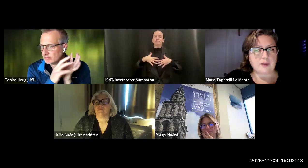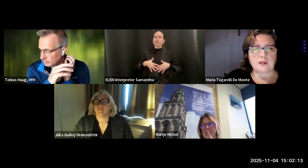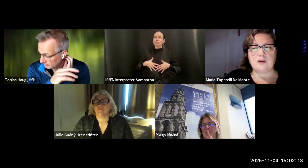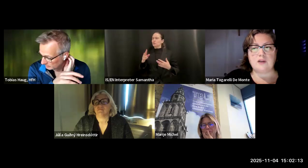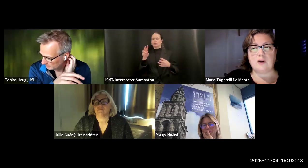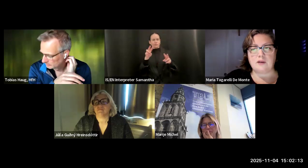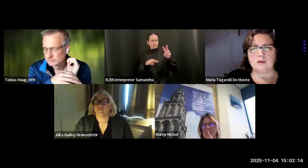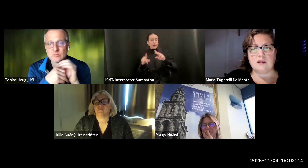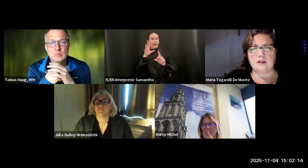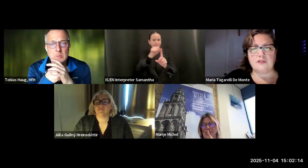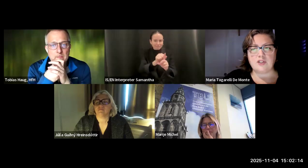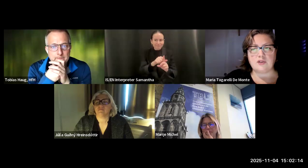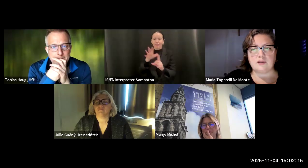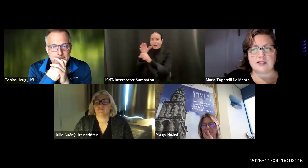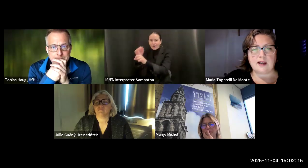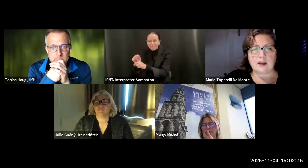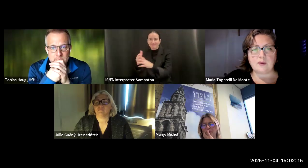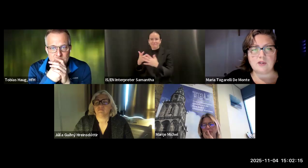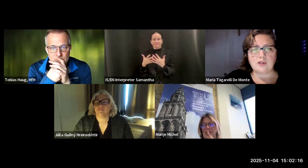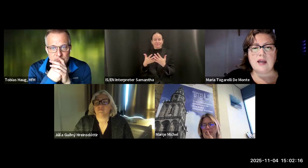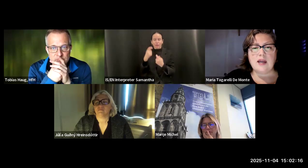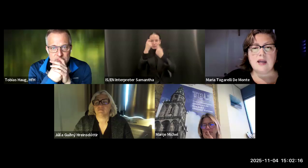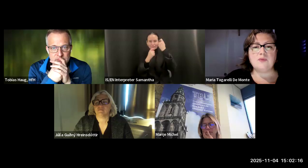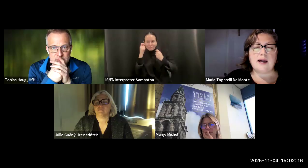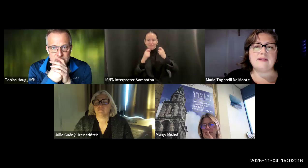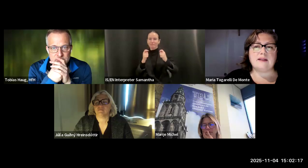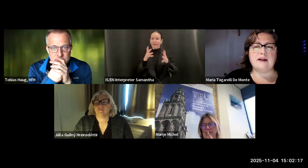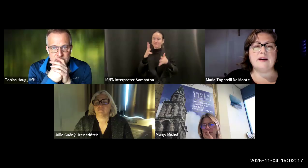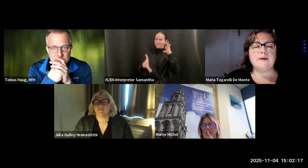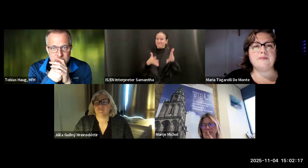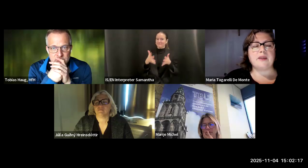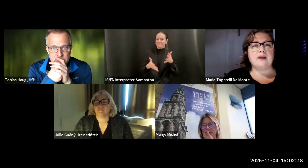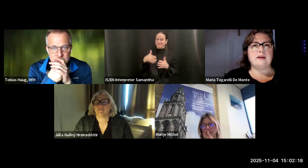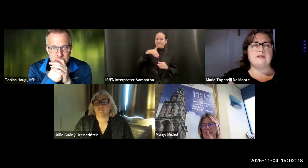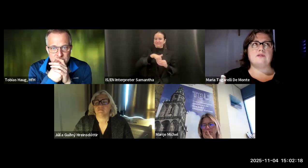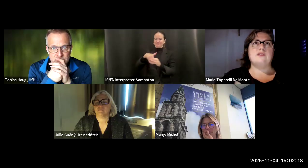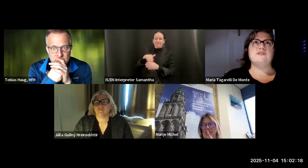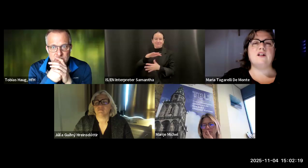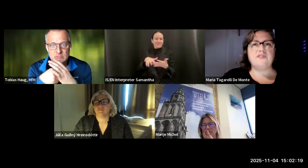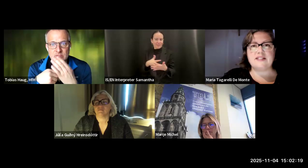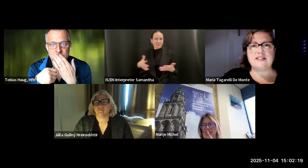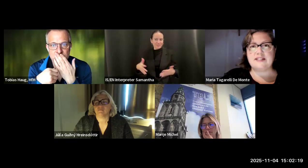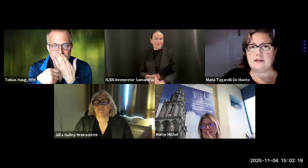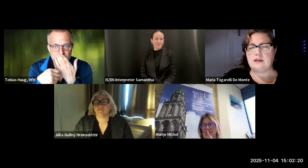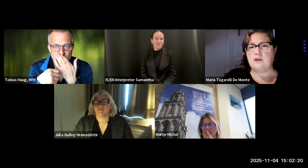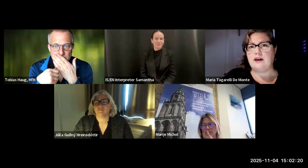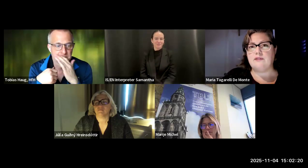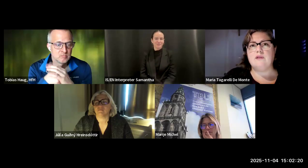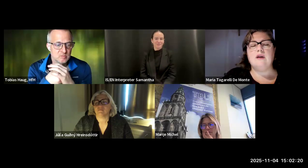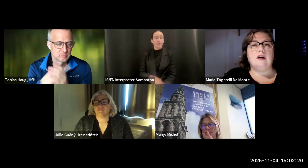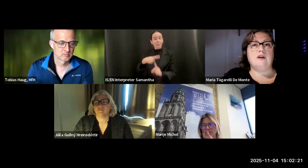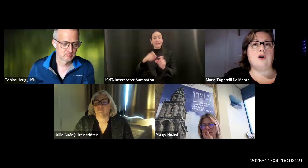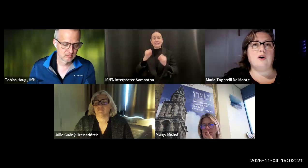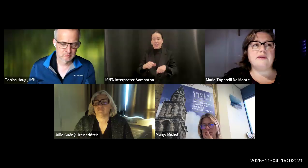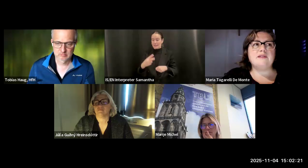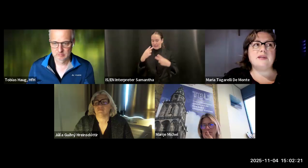specific manual and non-manual features of sign language, as well as sort of self-assess their